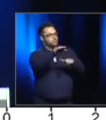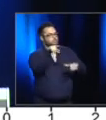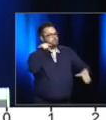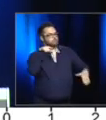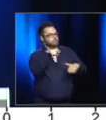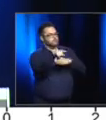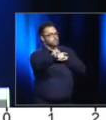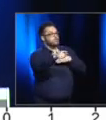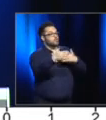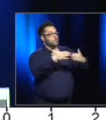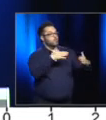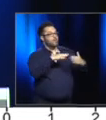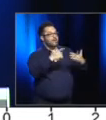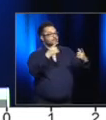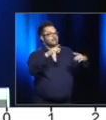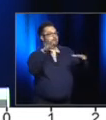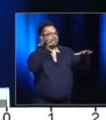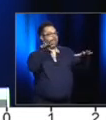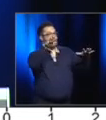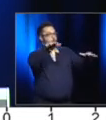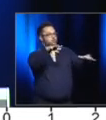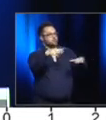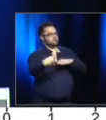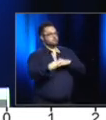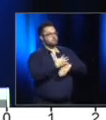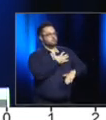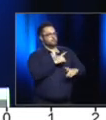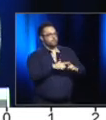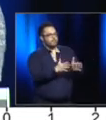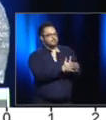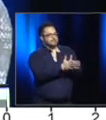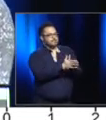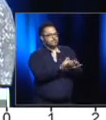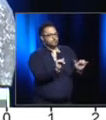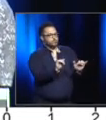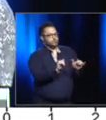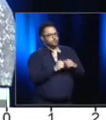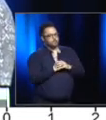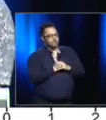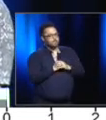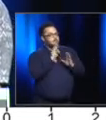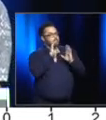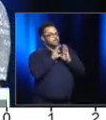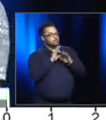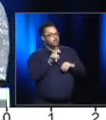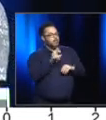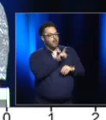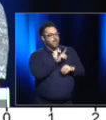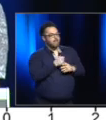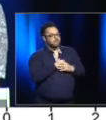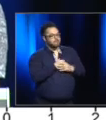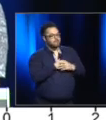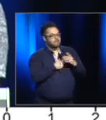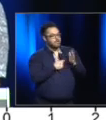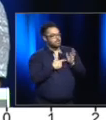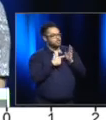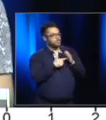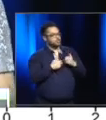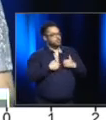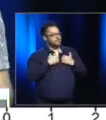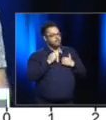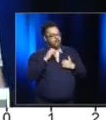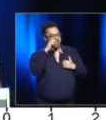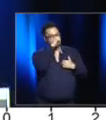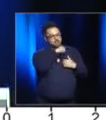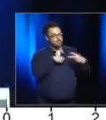translated into how the juveniles are surviving. And the figure on the left there just shows her survival estimates for the two